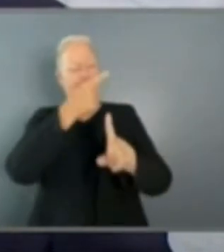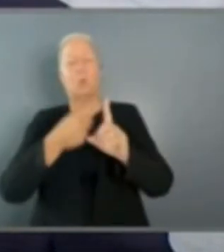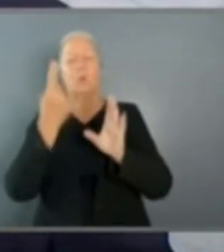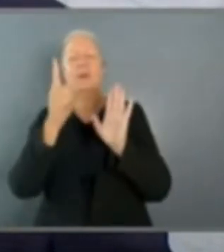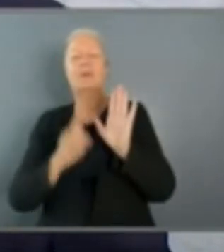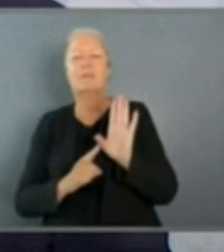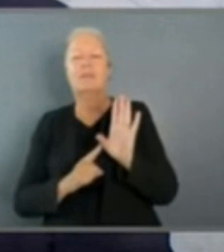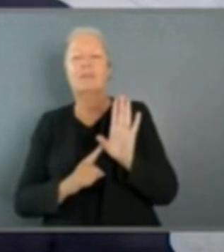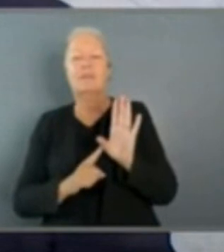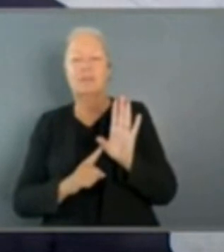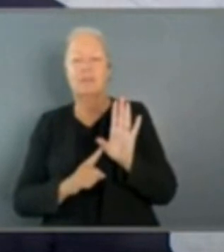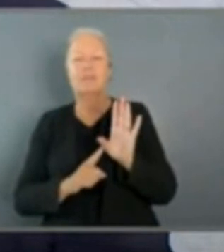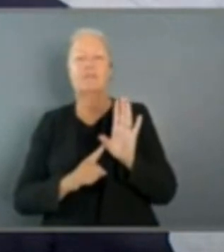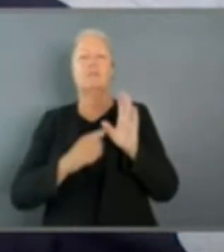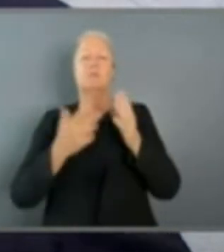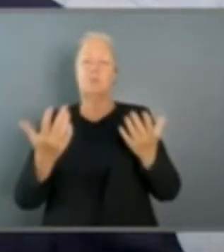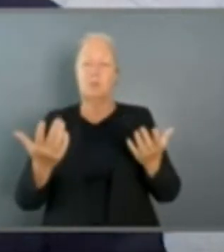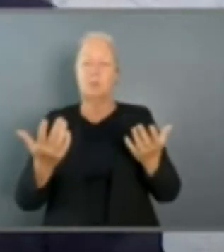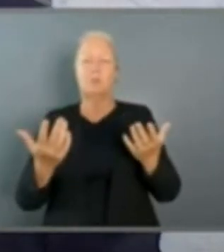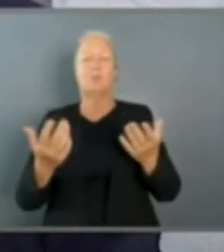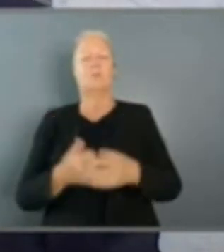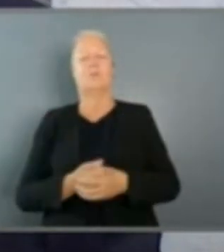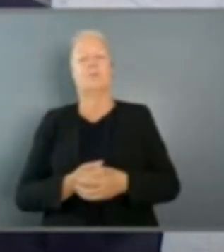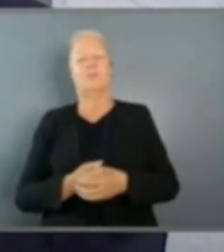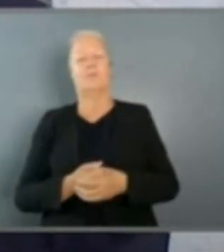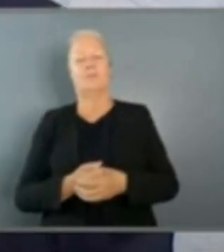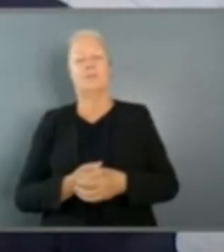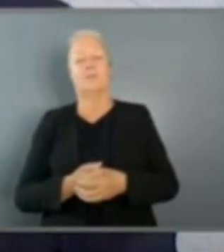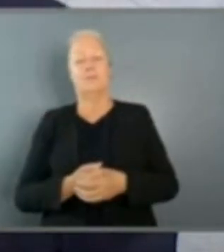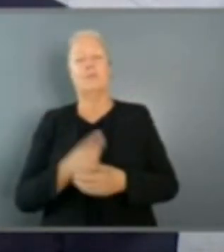spirit. I mean, we all know the Kokoda